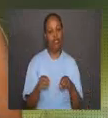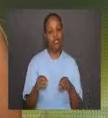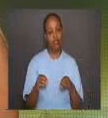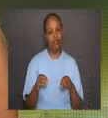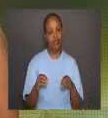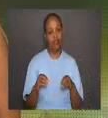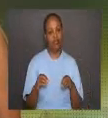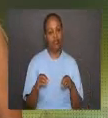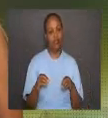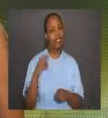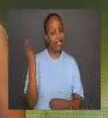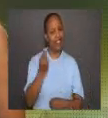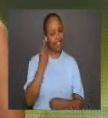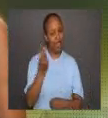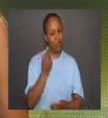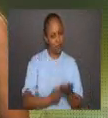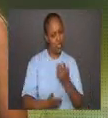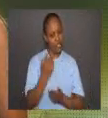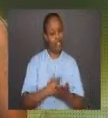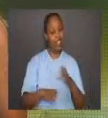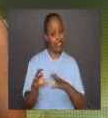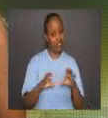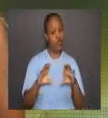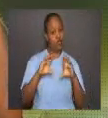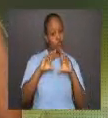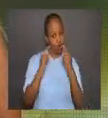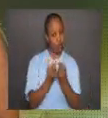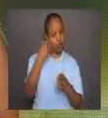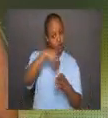Did you have useful discussions in your small groups?